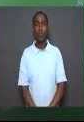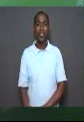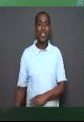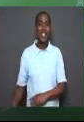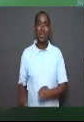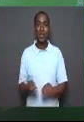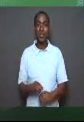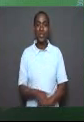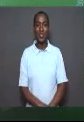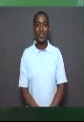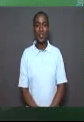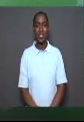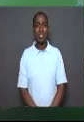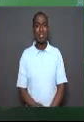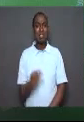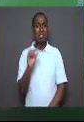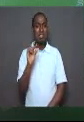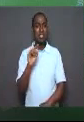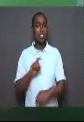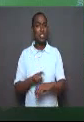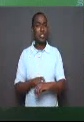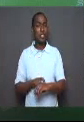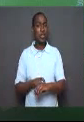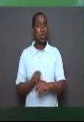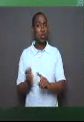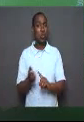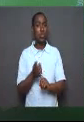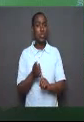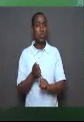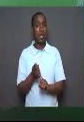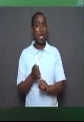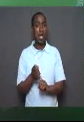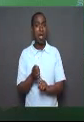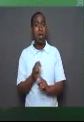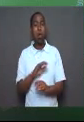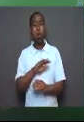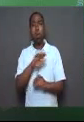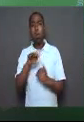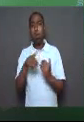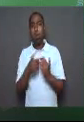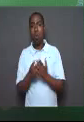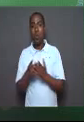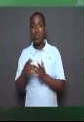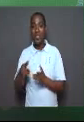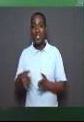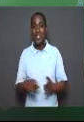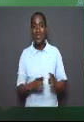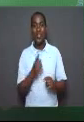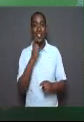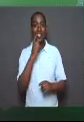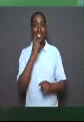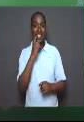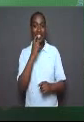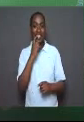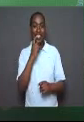Students, take a minute to make a list of all the ways you could take care of